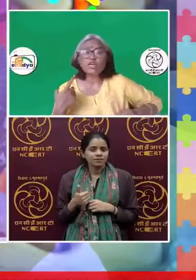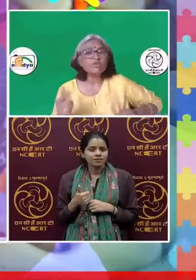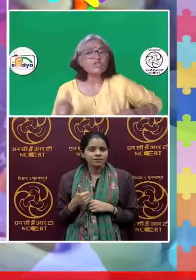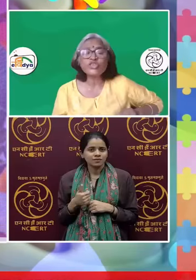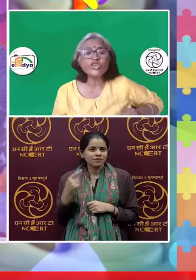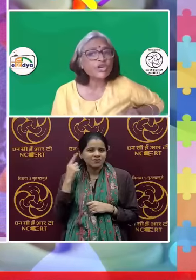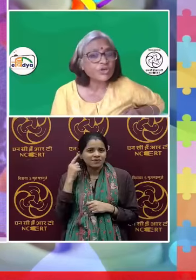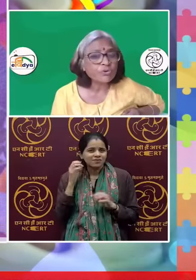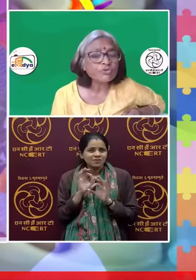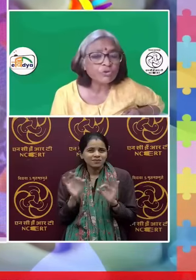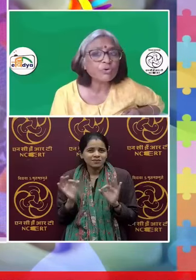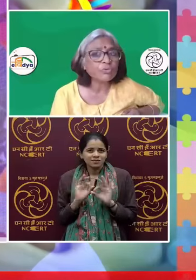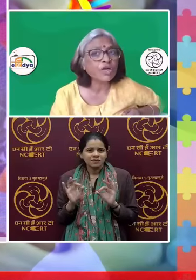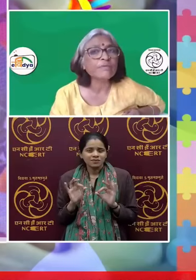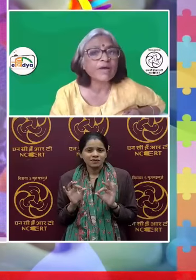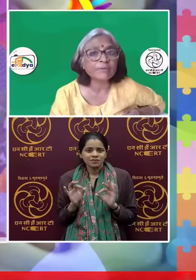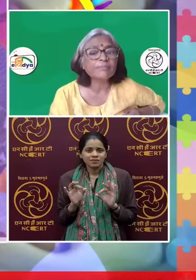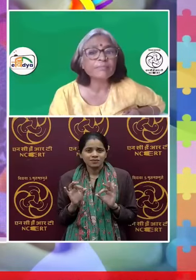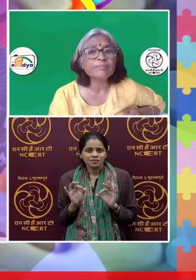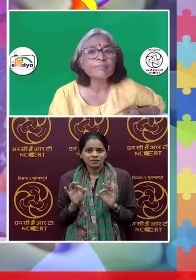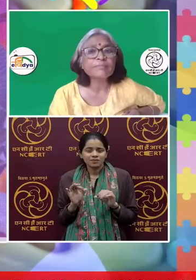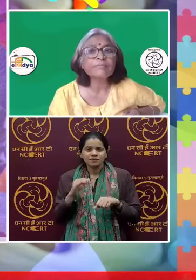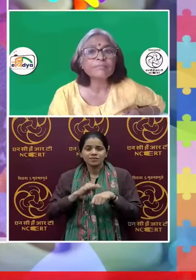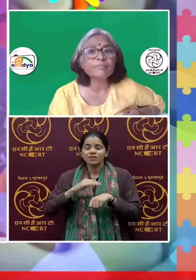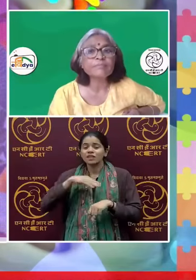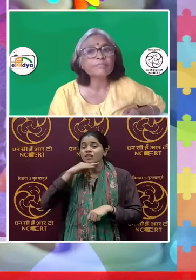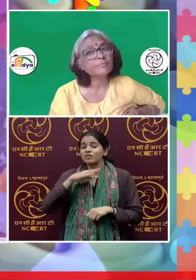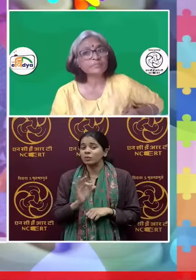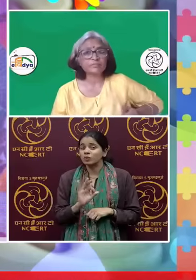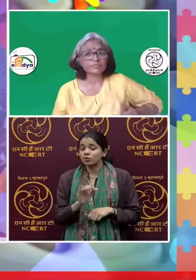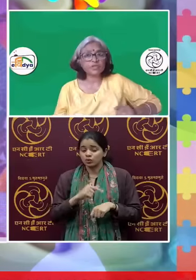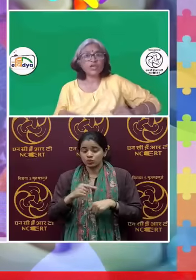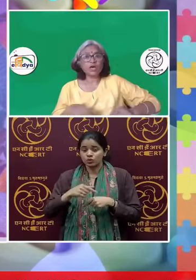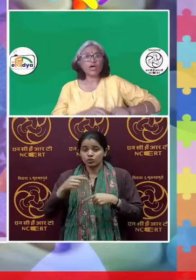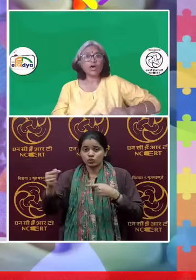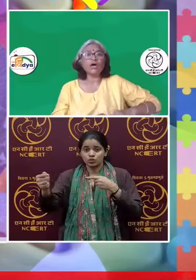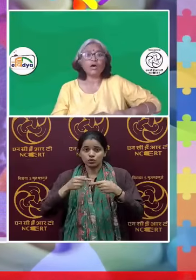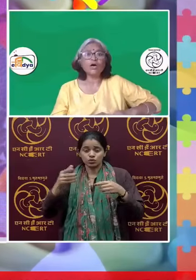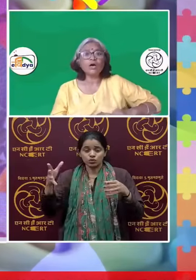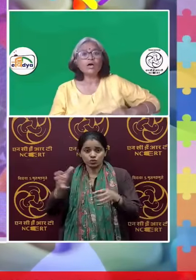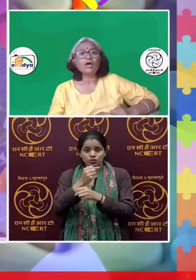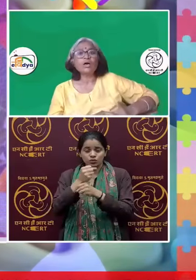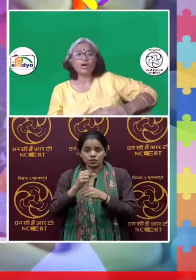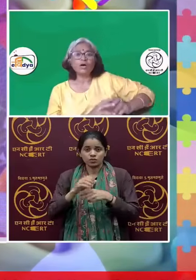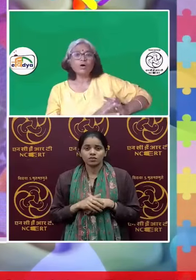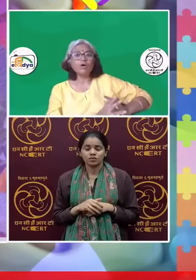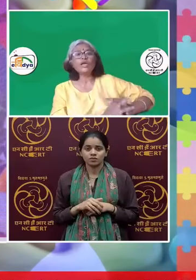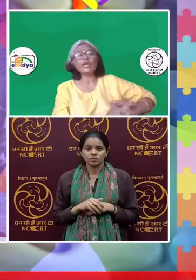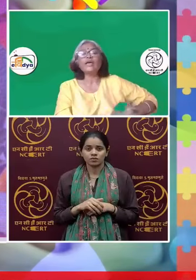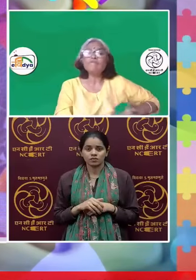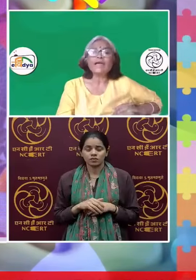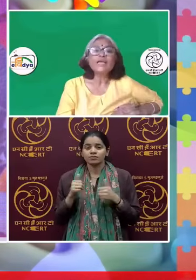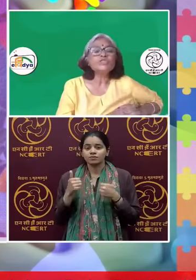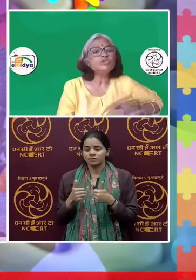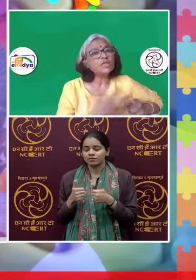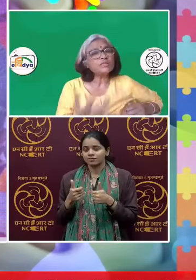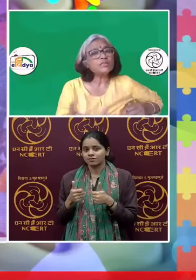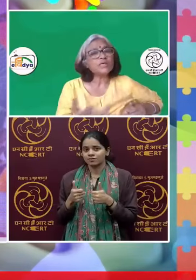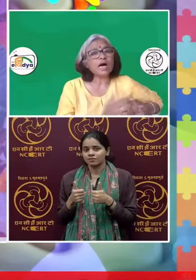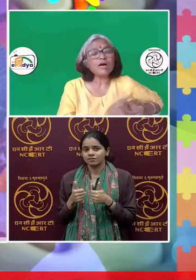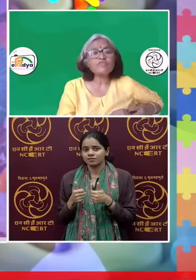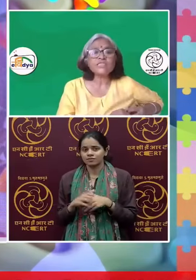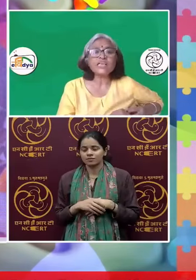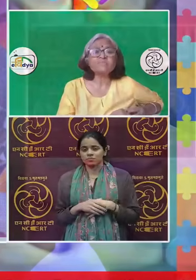I'm not able to Okay. hear you. Basically, So, ma'am, we do okay, not have fine. enough time left, so please request you to kindly conclude as early as possible. Yeah. Okay, fine. So